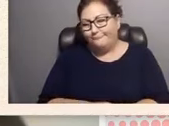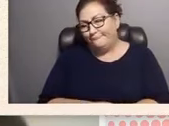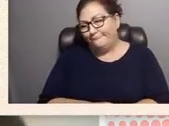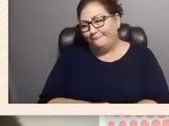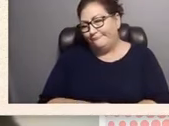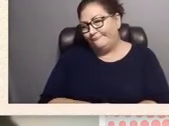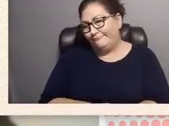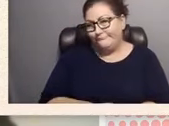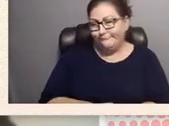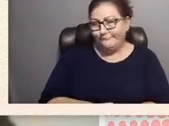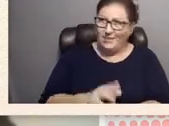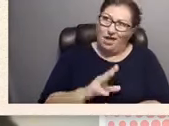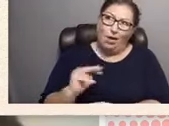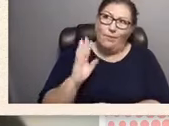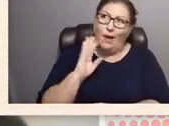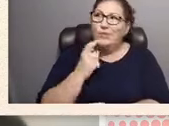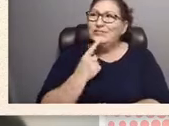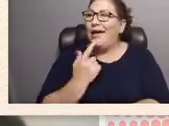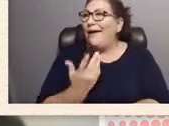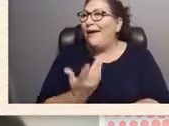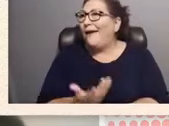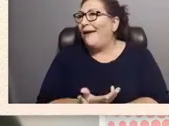I would say